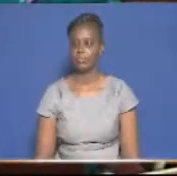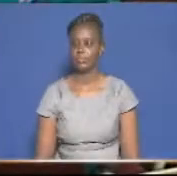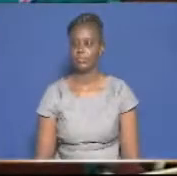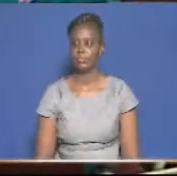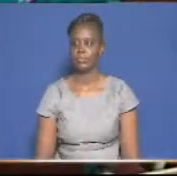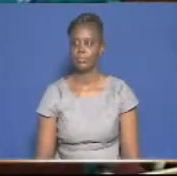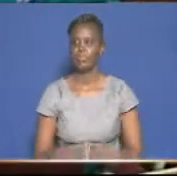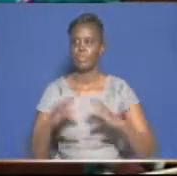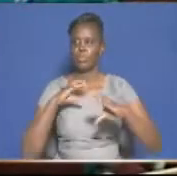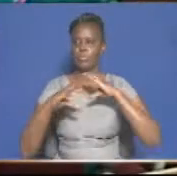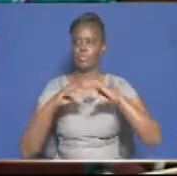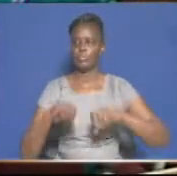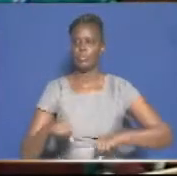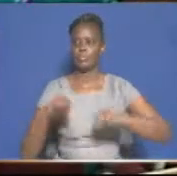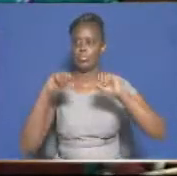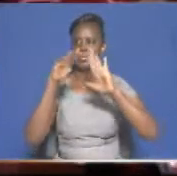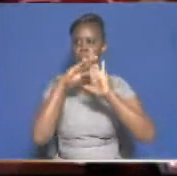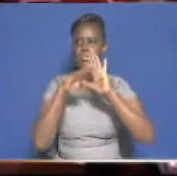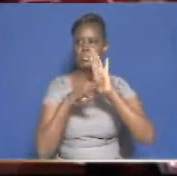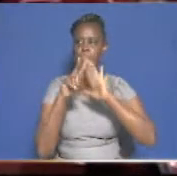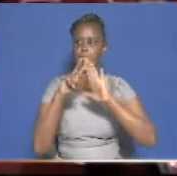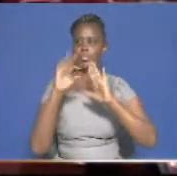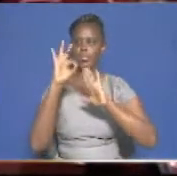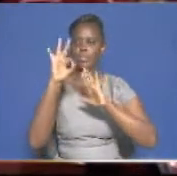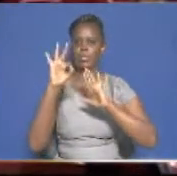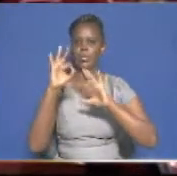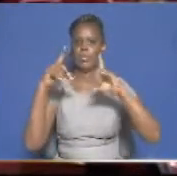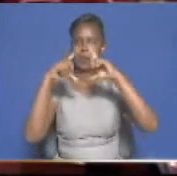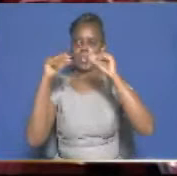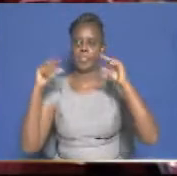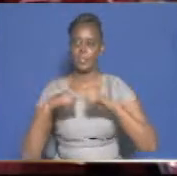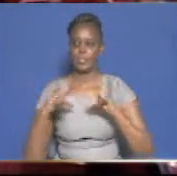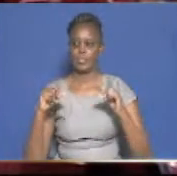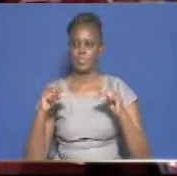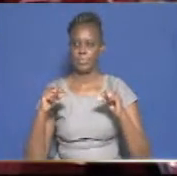We can proceed. Order number three, messages.